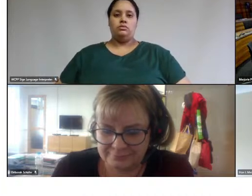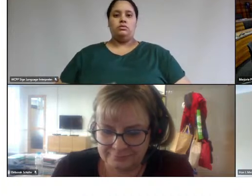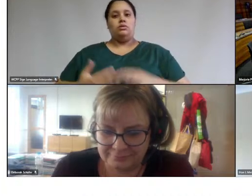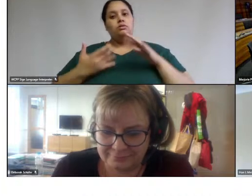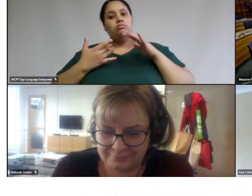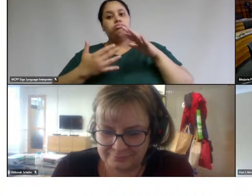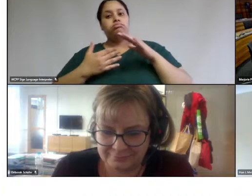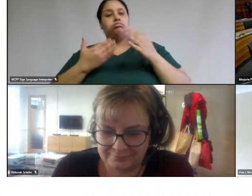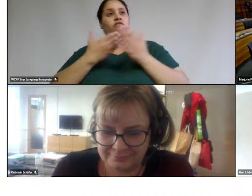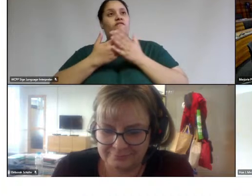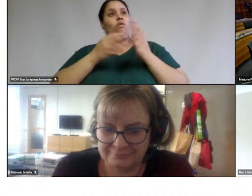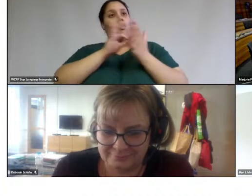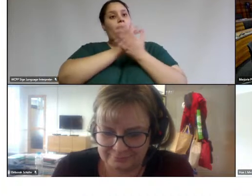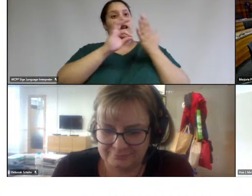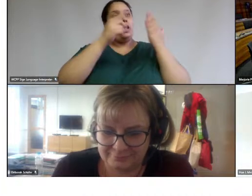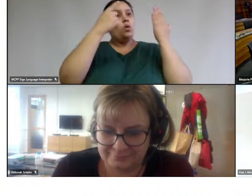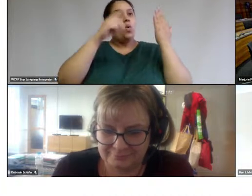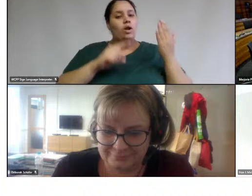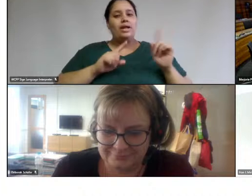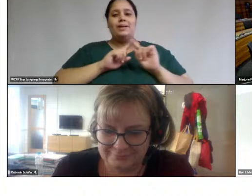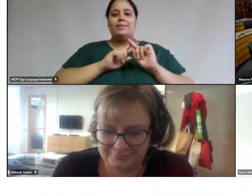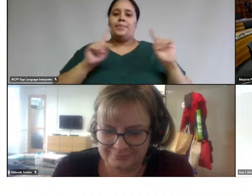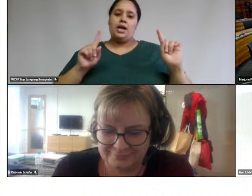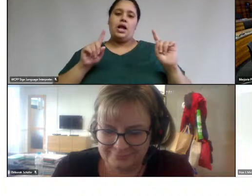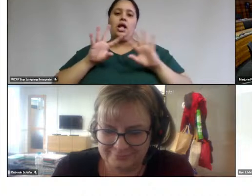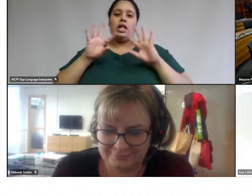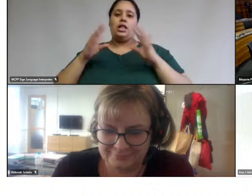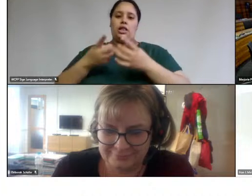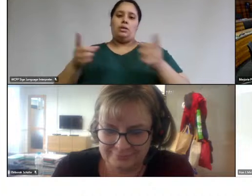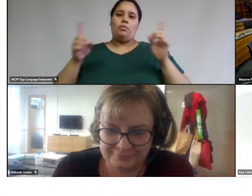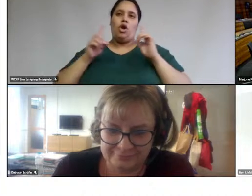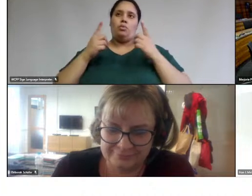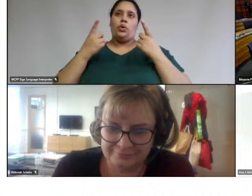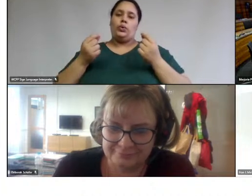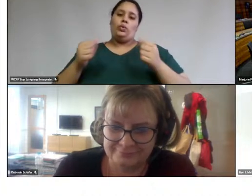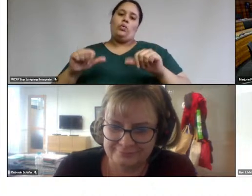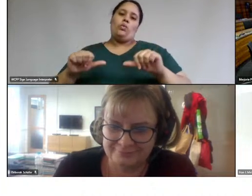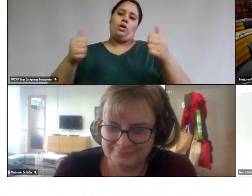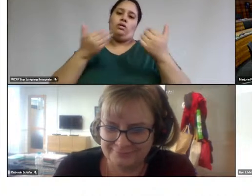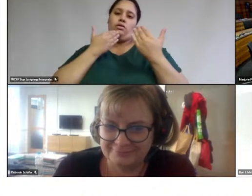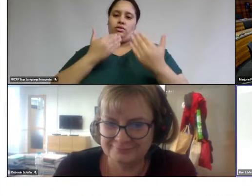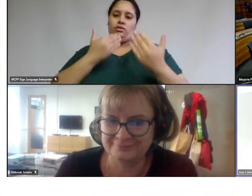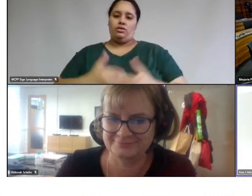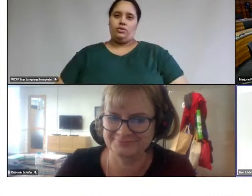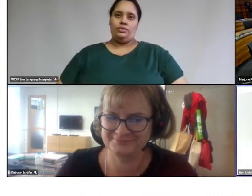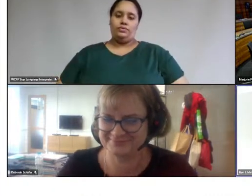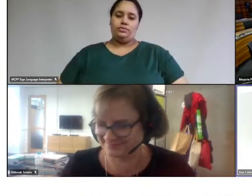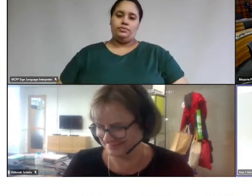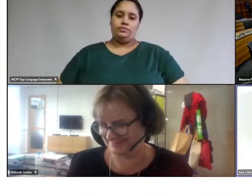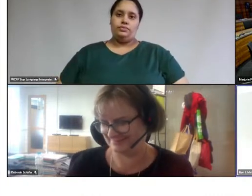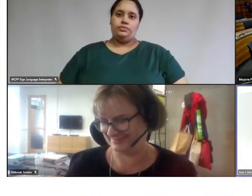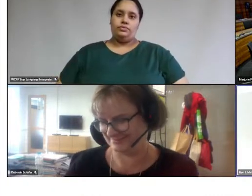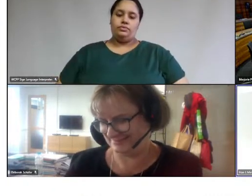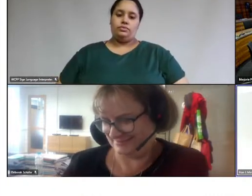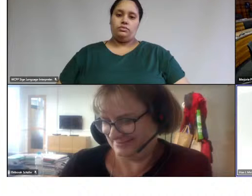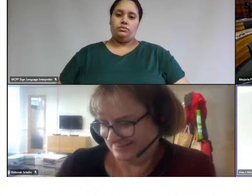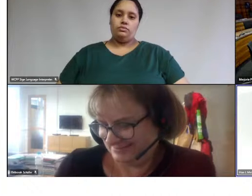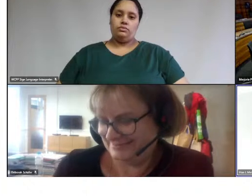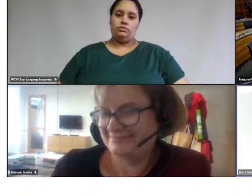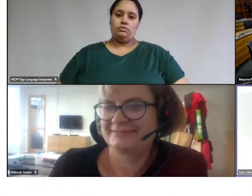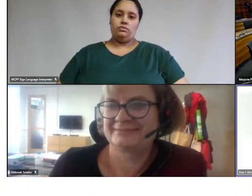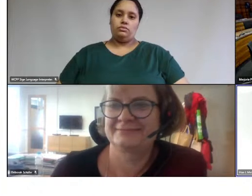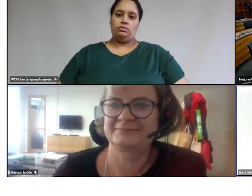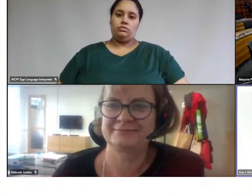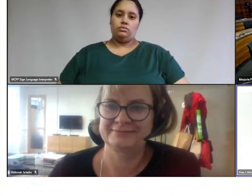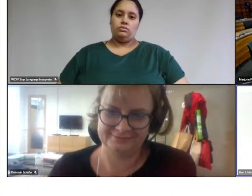audit, but certainly the department has done remarkably well. Thank you. Thank you, Honorable America.